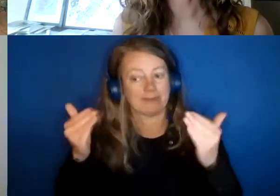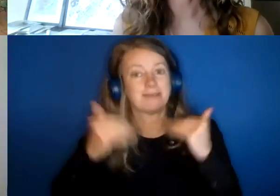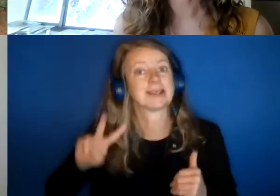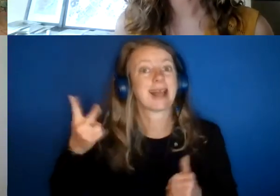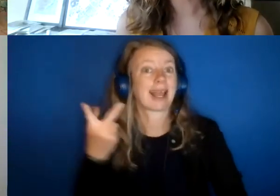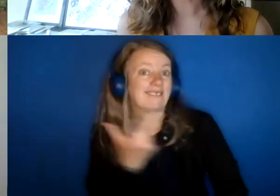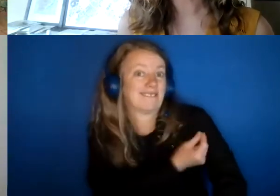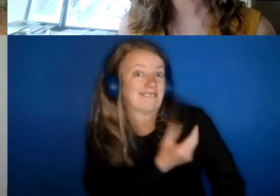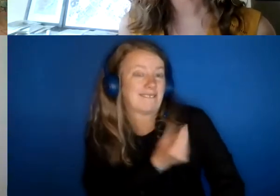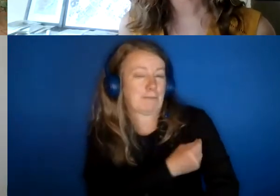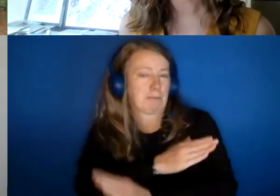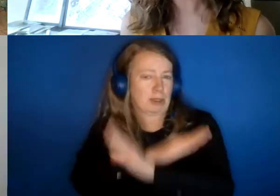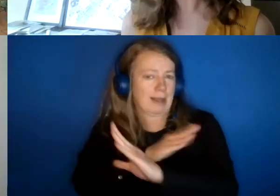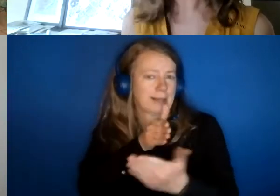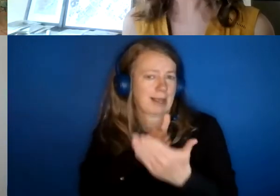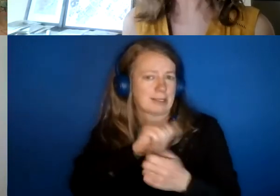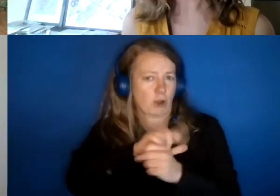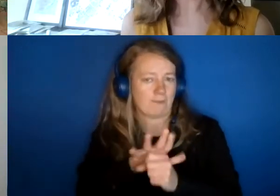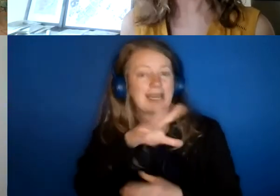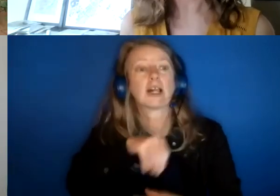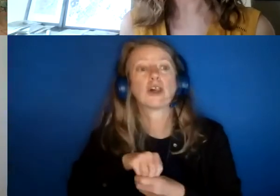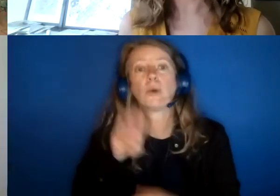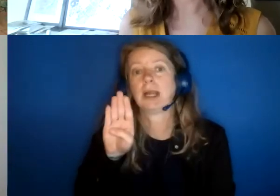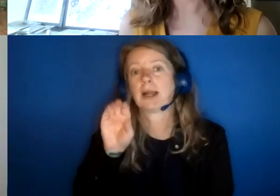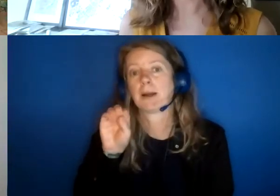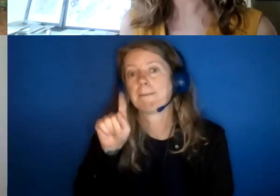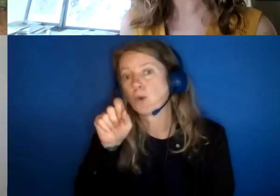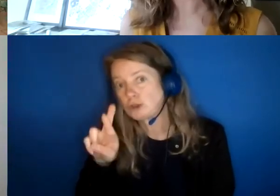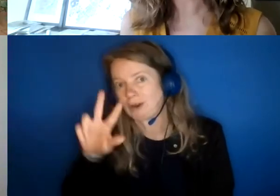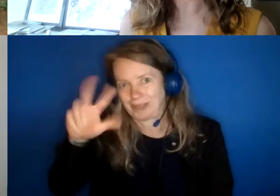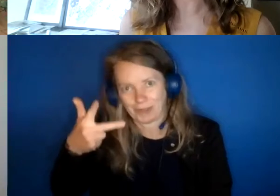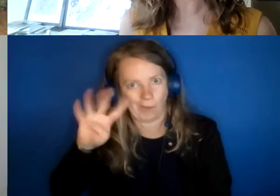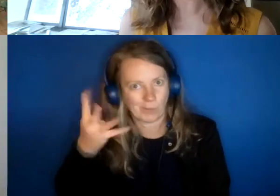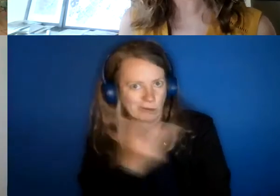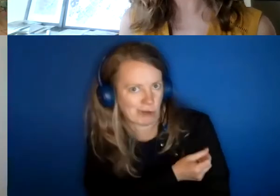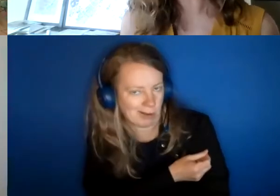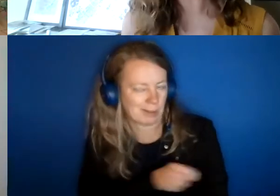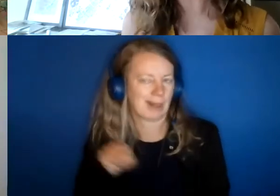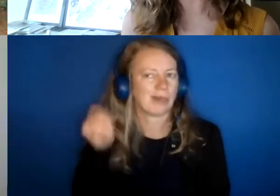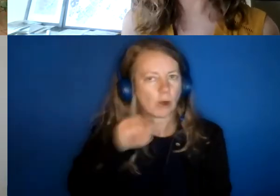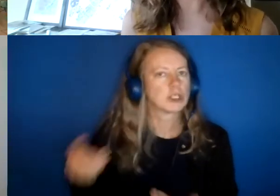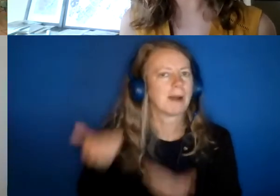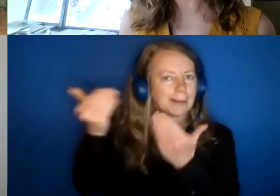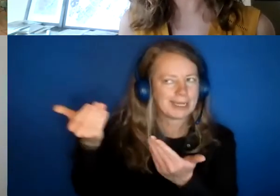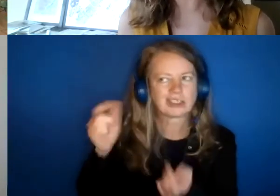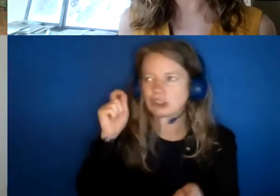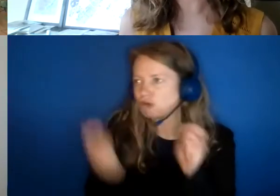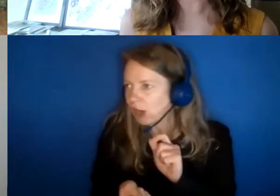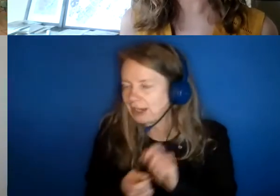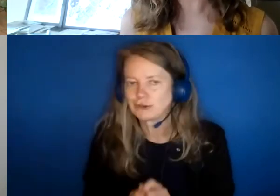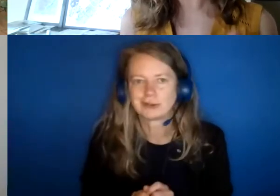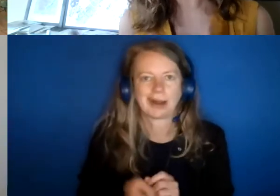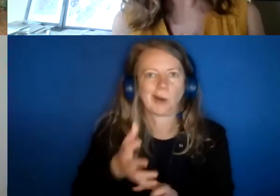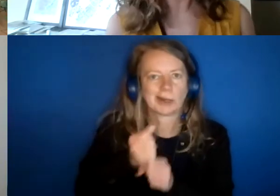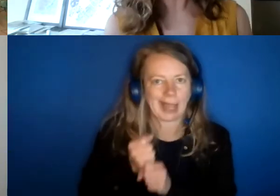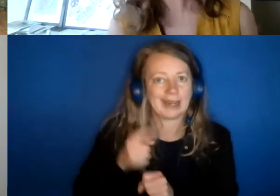shots. And again, those recommendations change. And so getting your 1, your 2, your